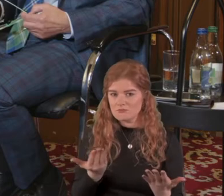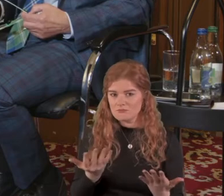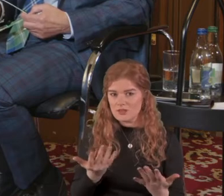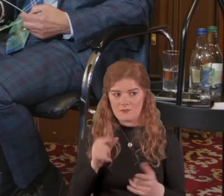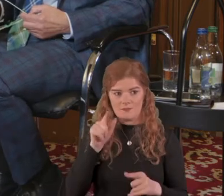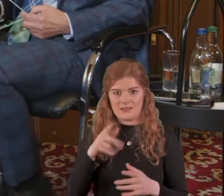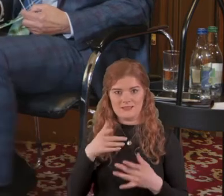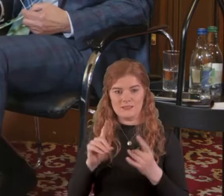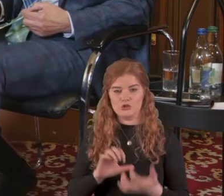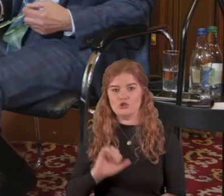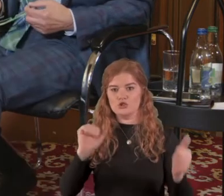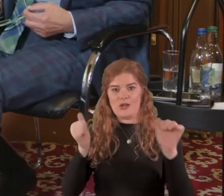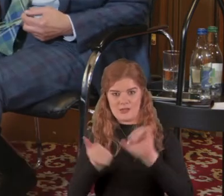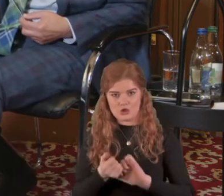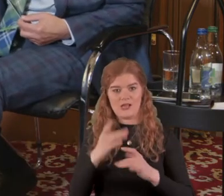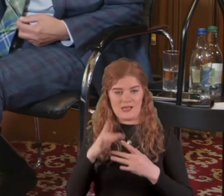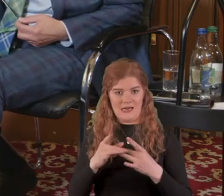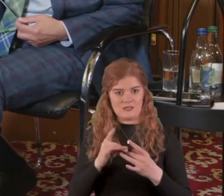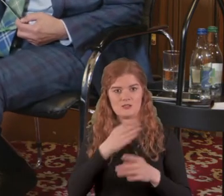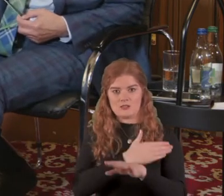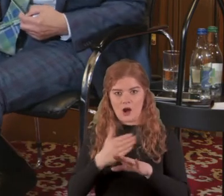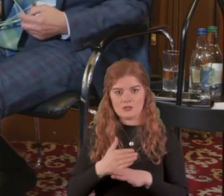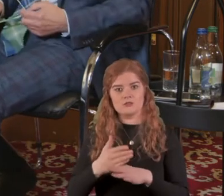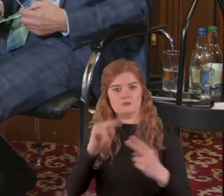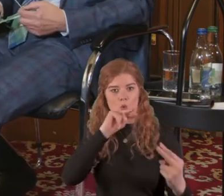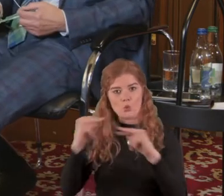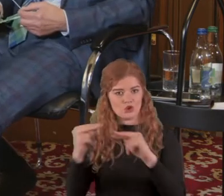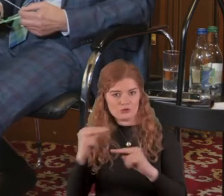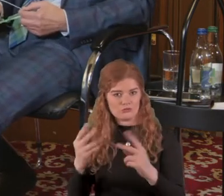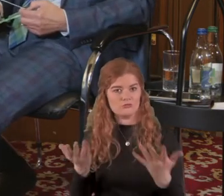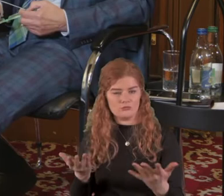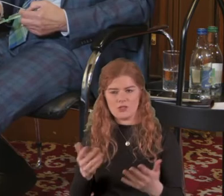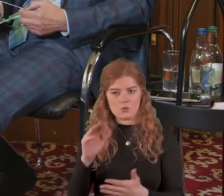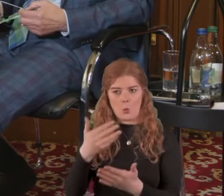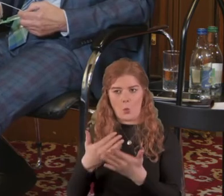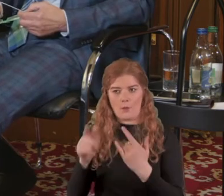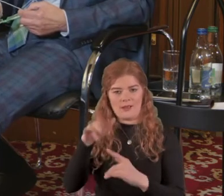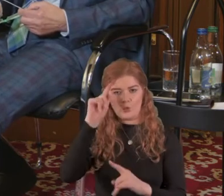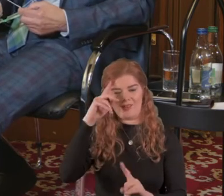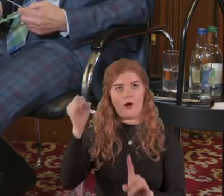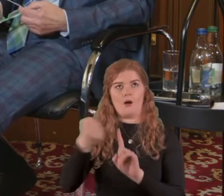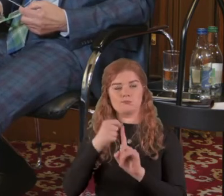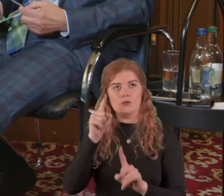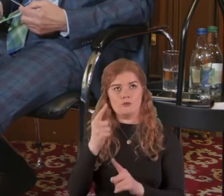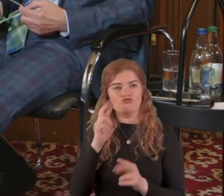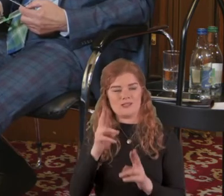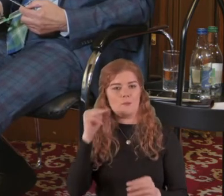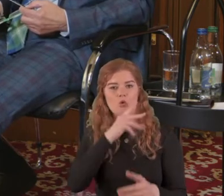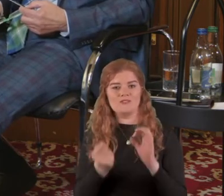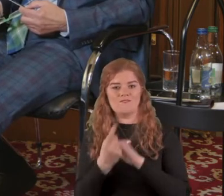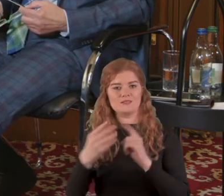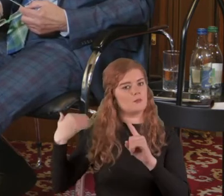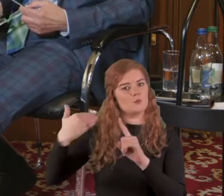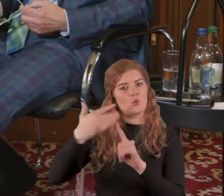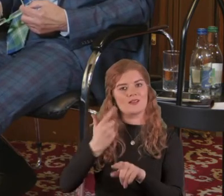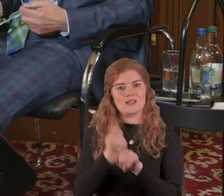paved the way for the negotiations there? What stand out to you as the key events in the lead up to the